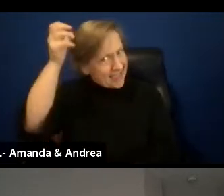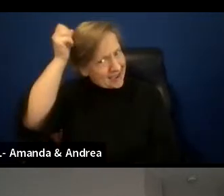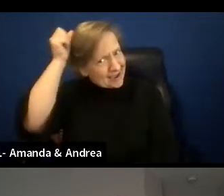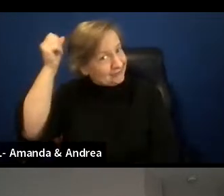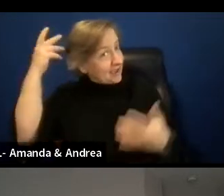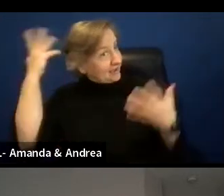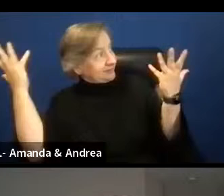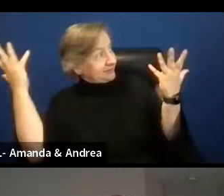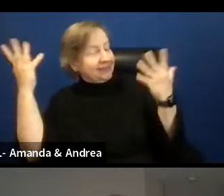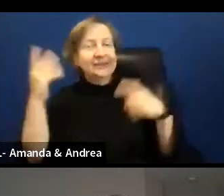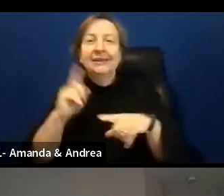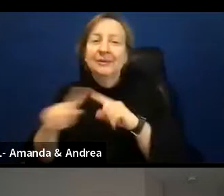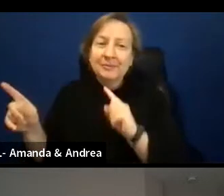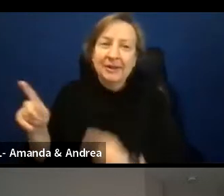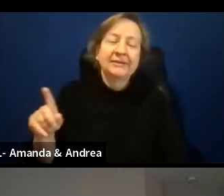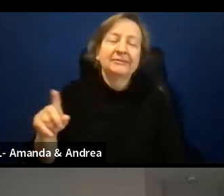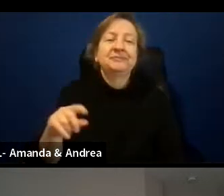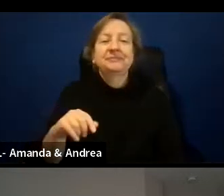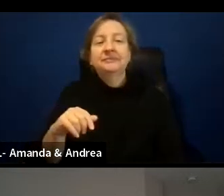But